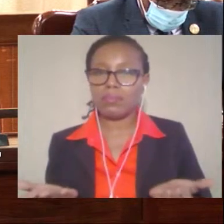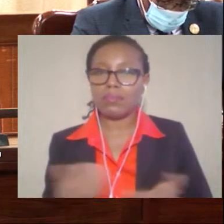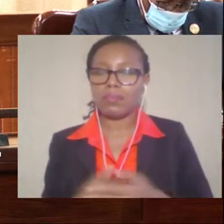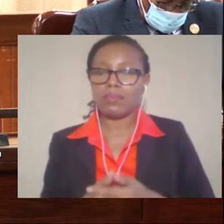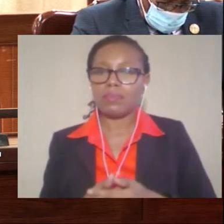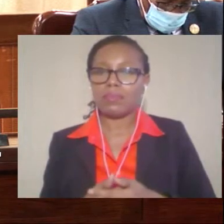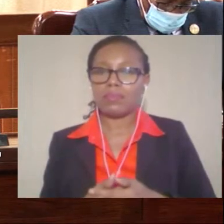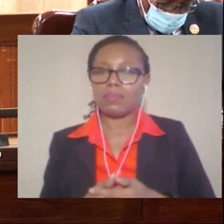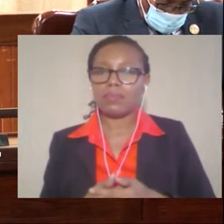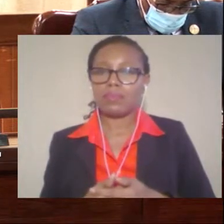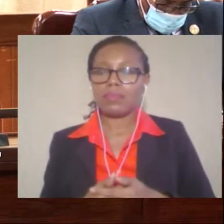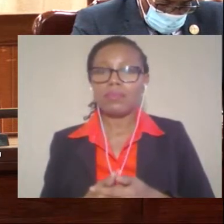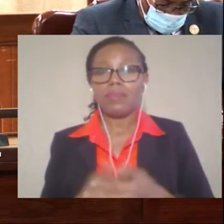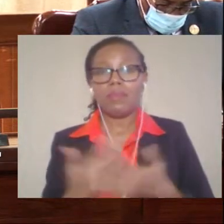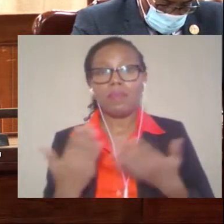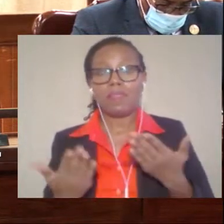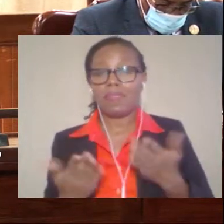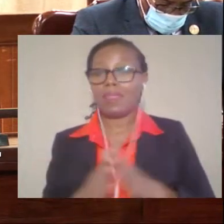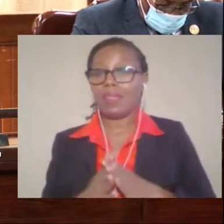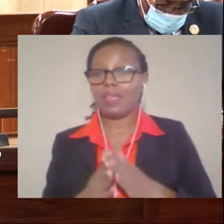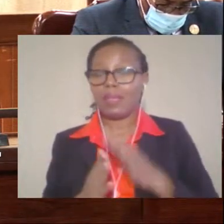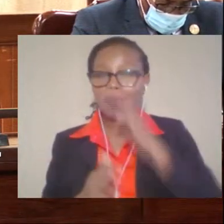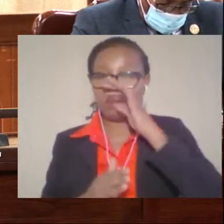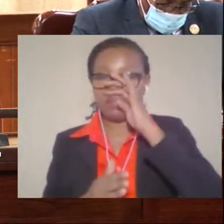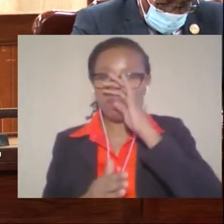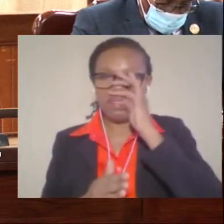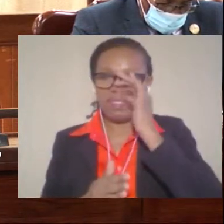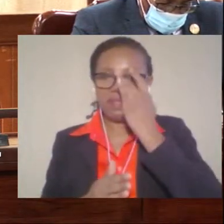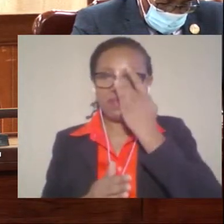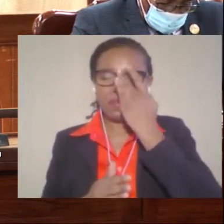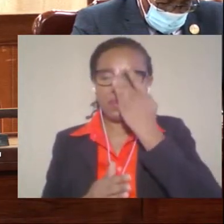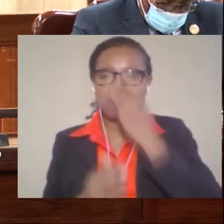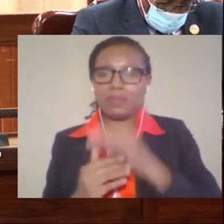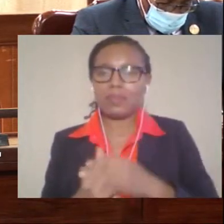seek to address that when he does speak.